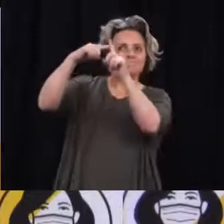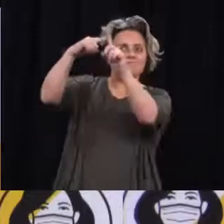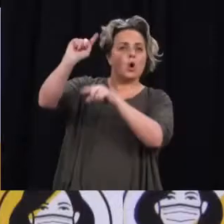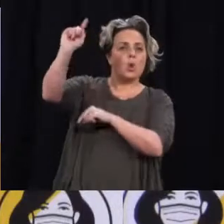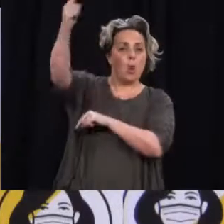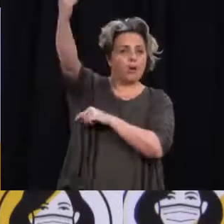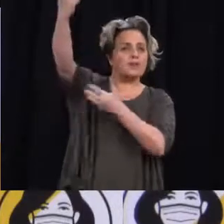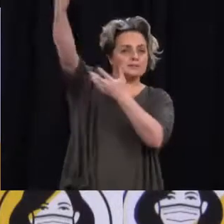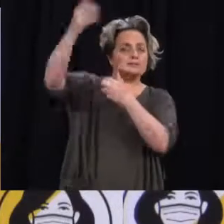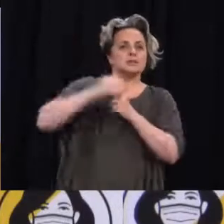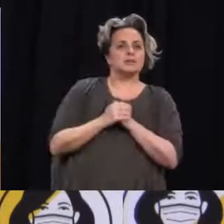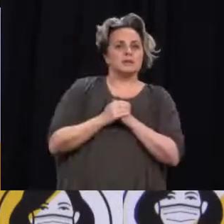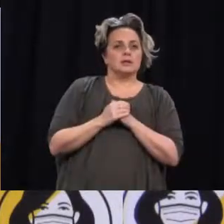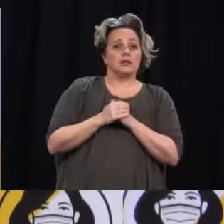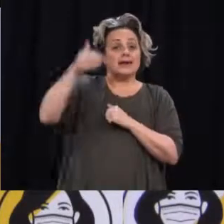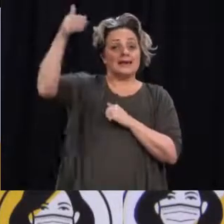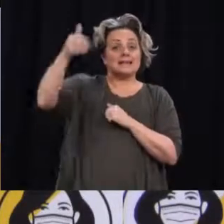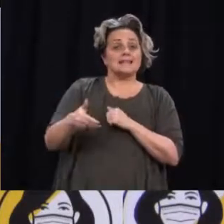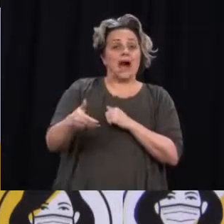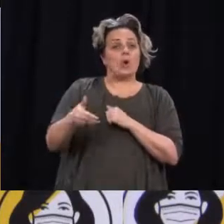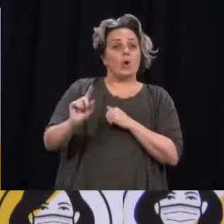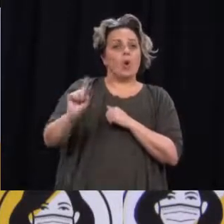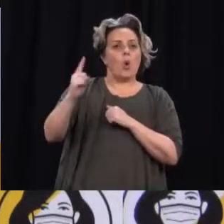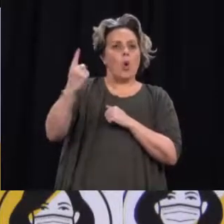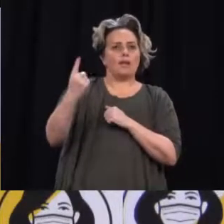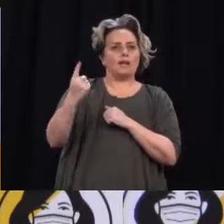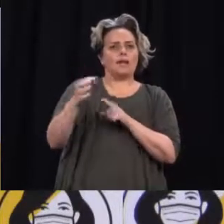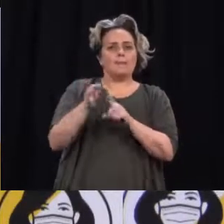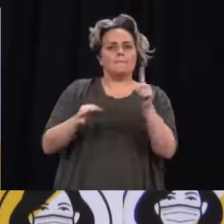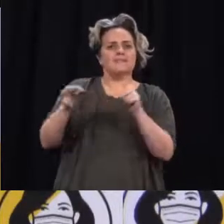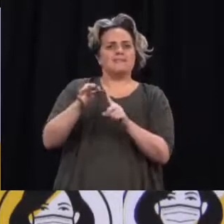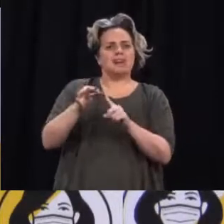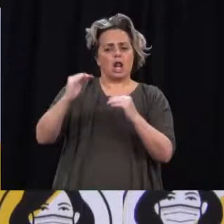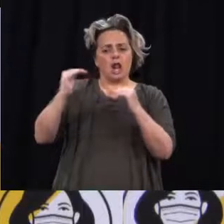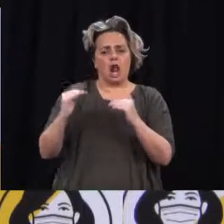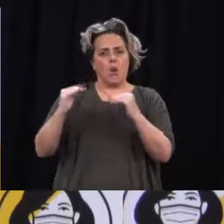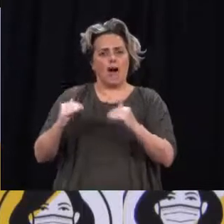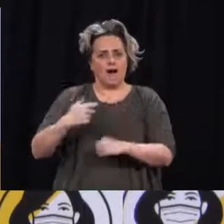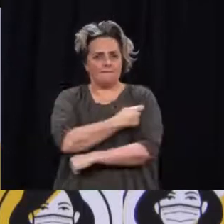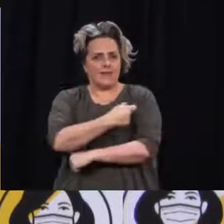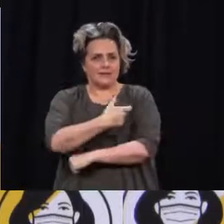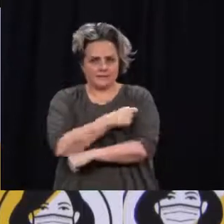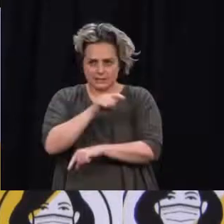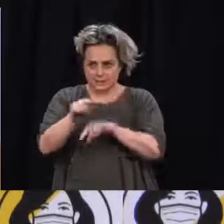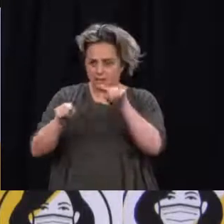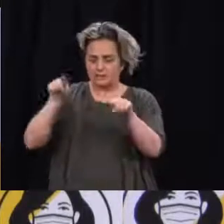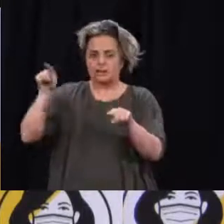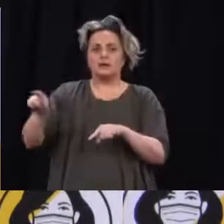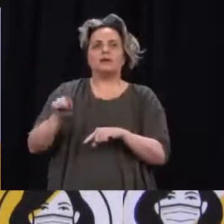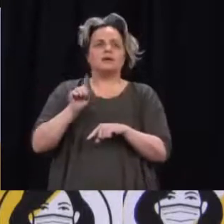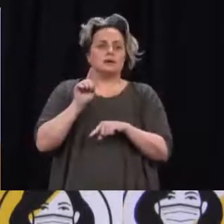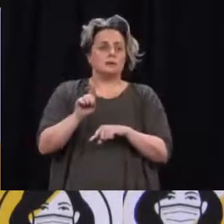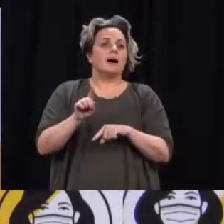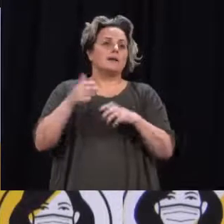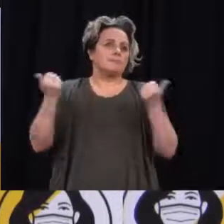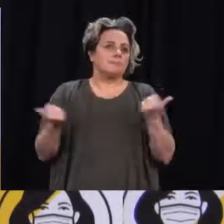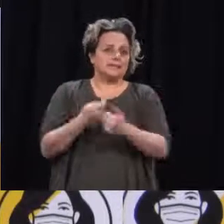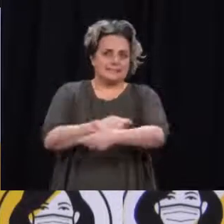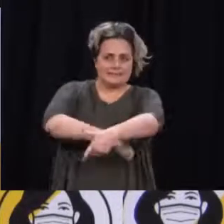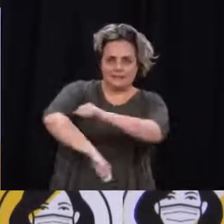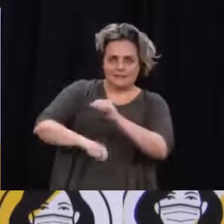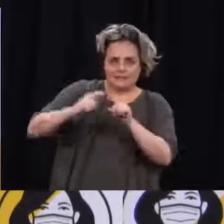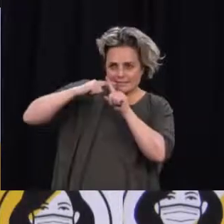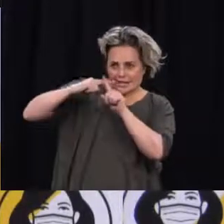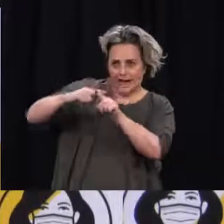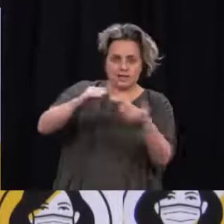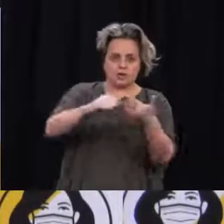the rates were lower in South Auckland for Pacific than in other parts of the country. So as you would anticipate, there is a big effort going on now to target